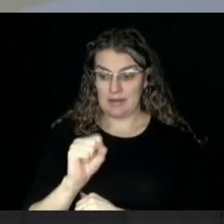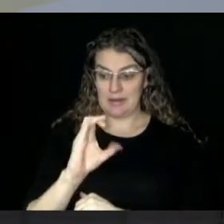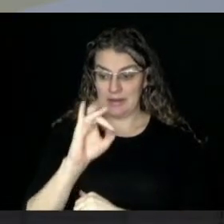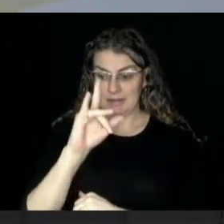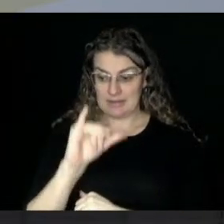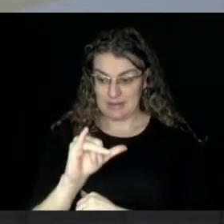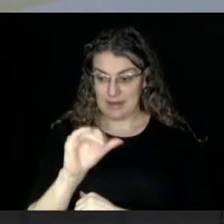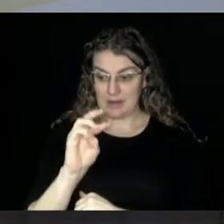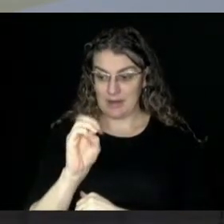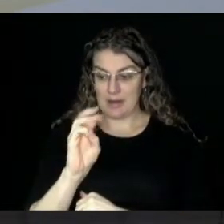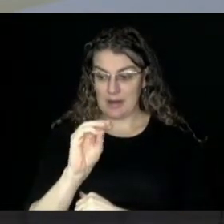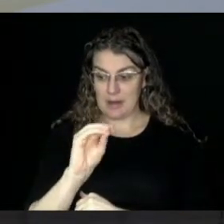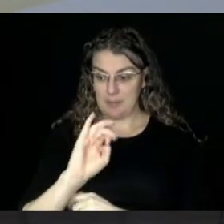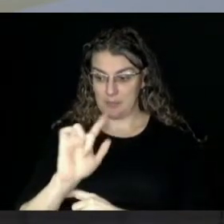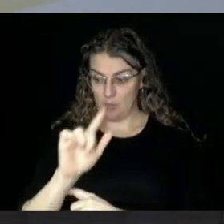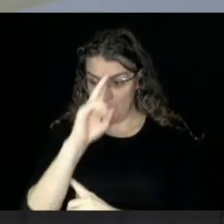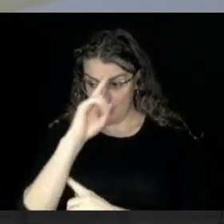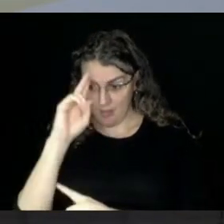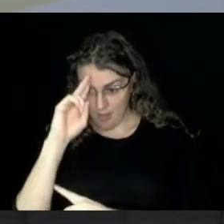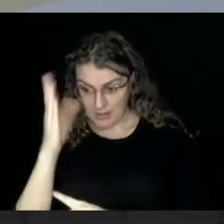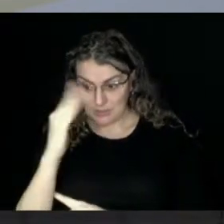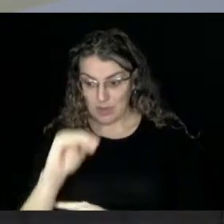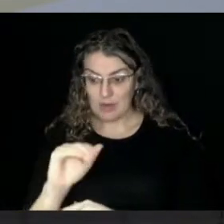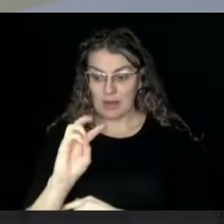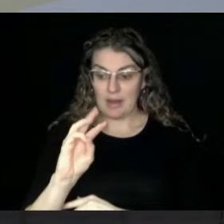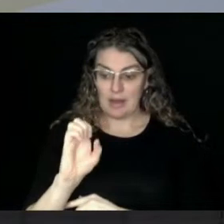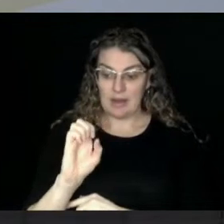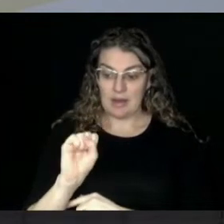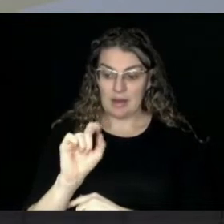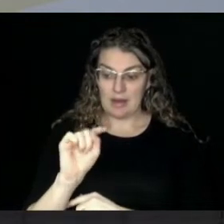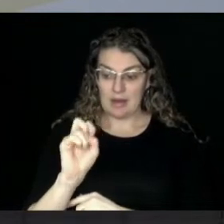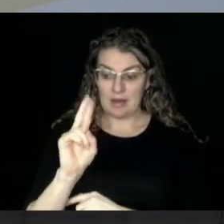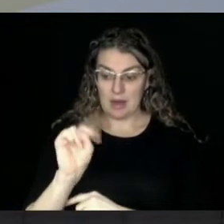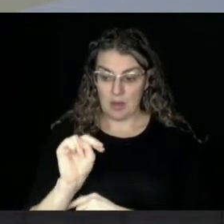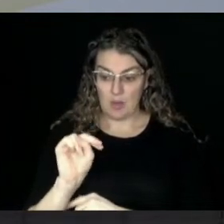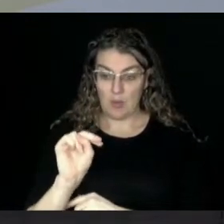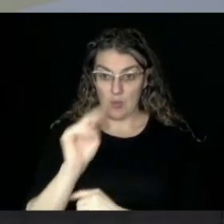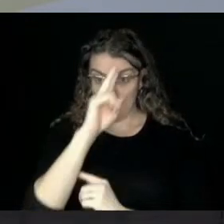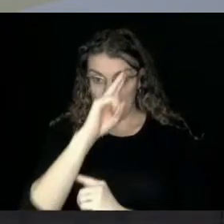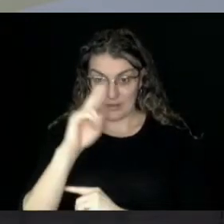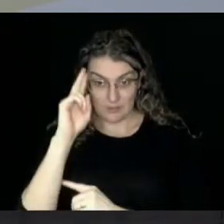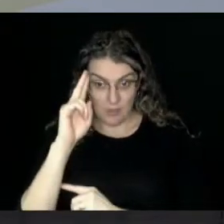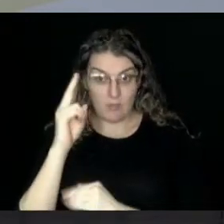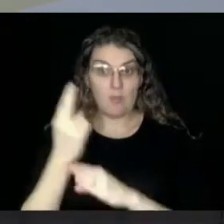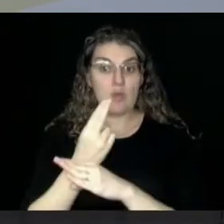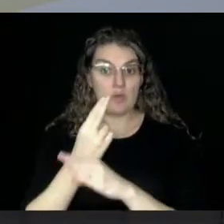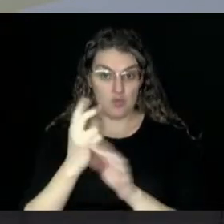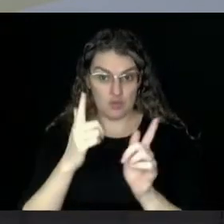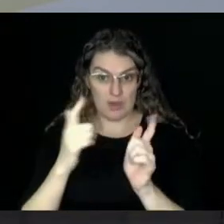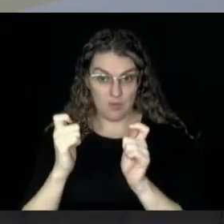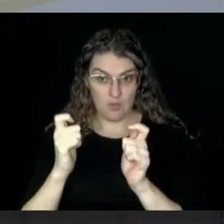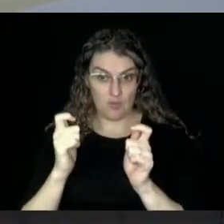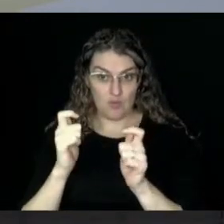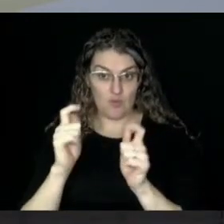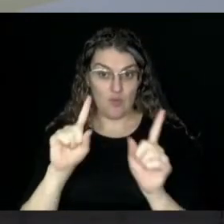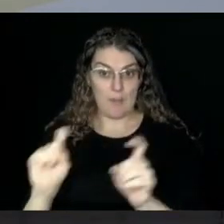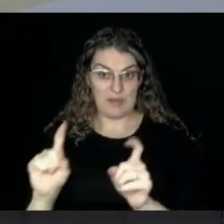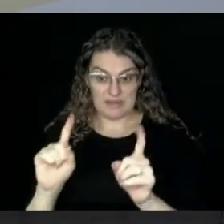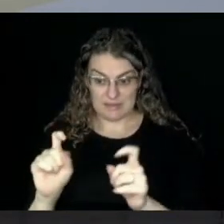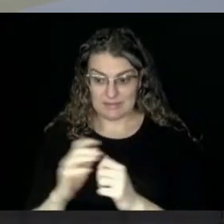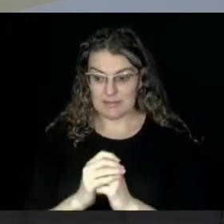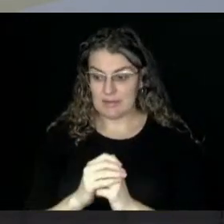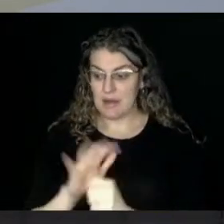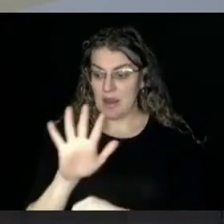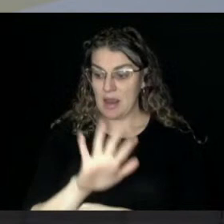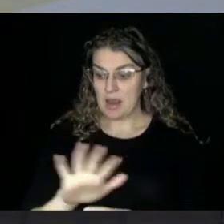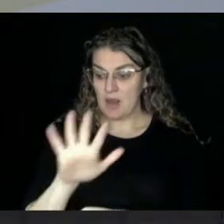to be used as preliminary tests, with all results confirmed by the provincial lab. Approximately 500 of the rapid tests were